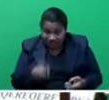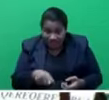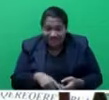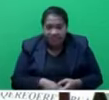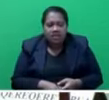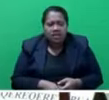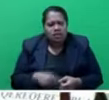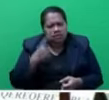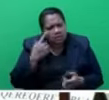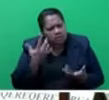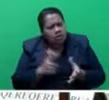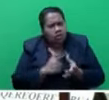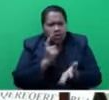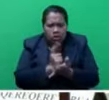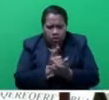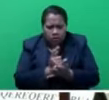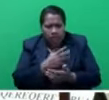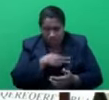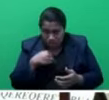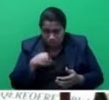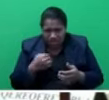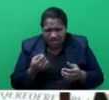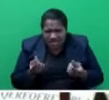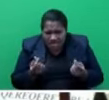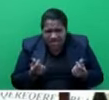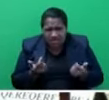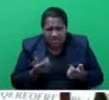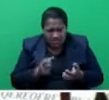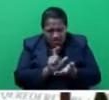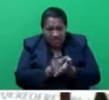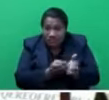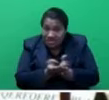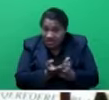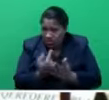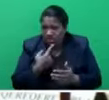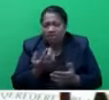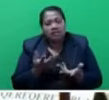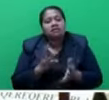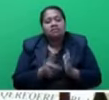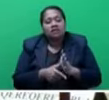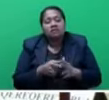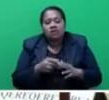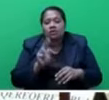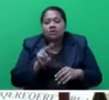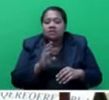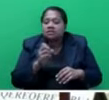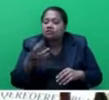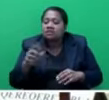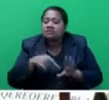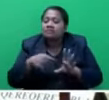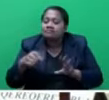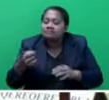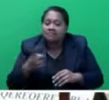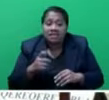seems that a lot of ministries it's easy for civil servants sometimes to say, all right, we need outside. There are situations where